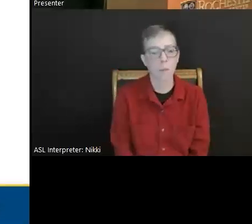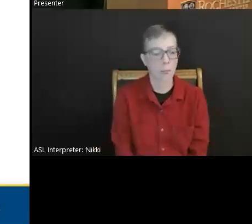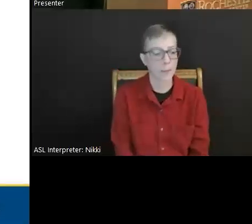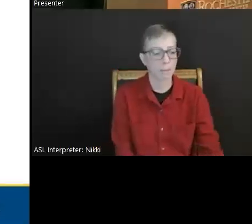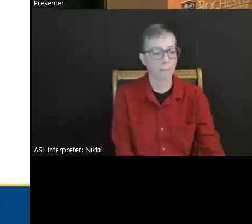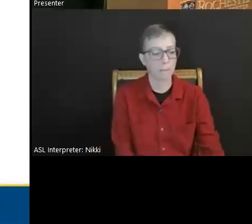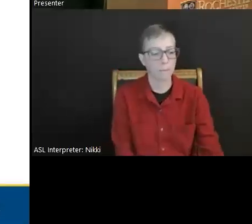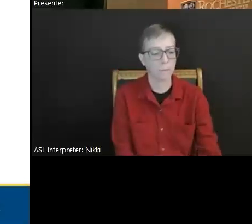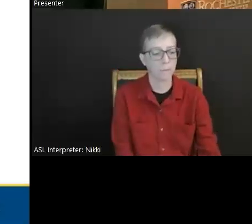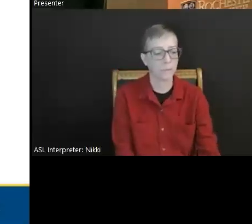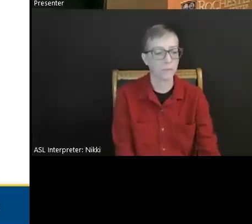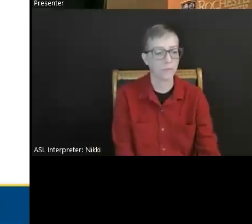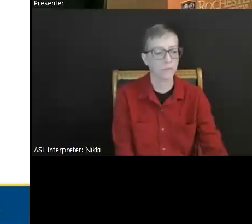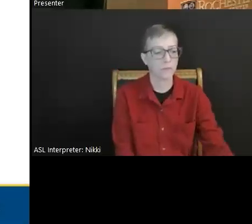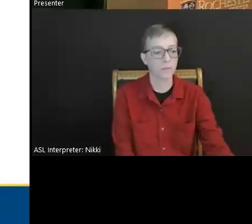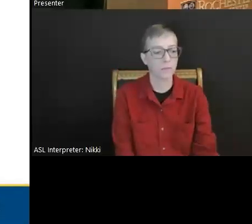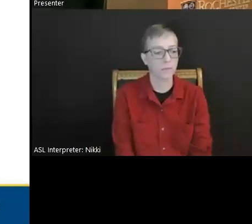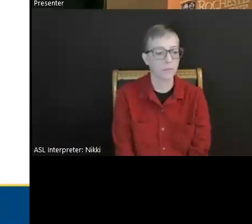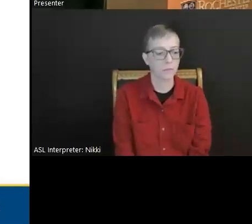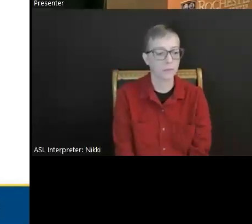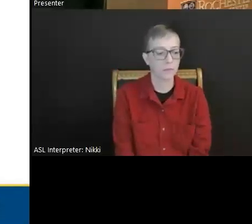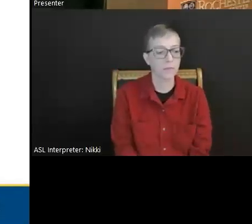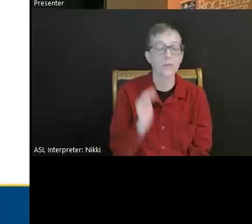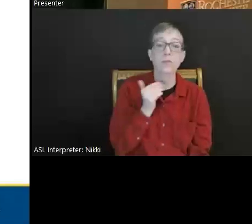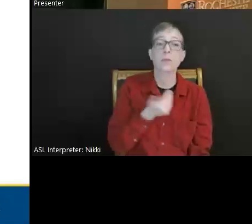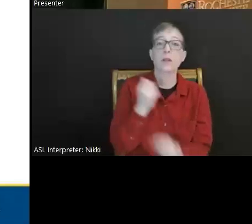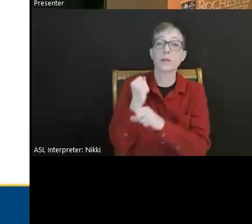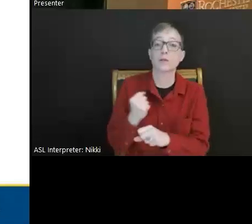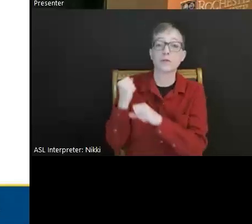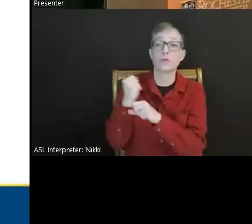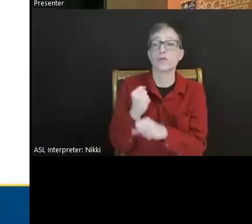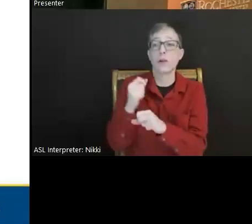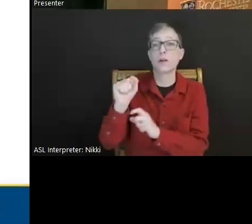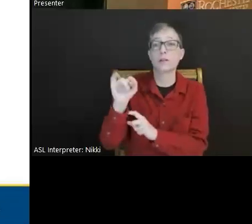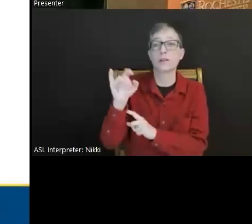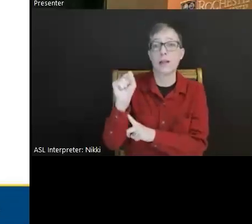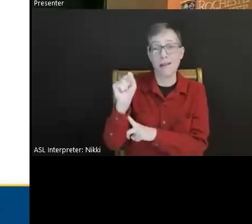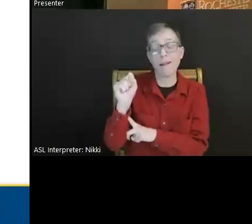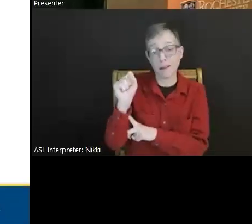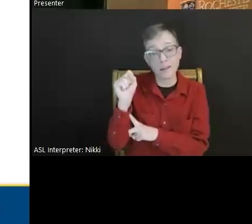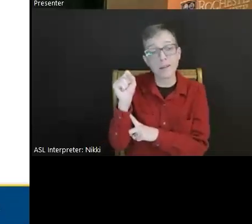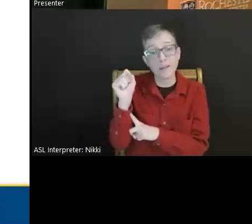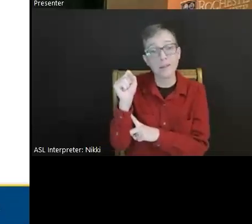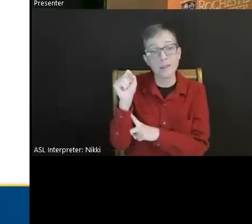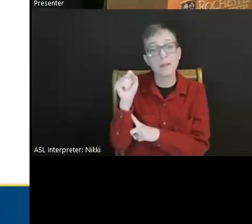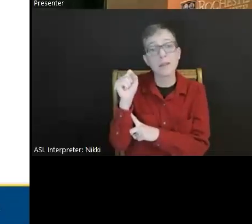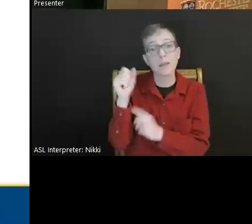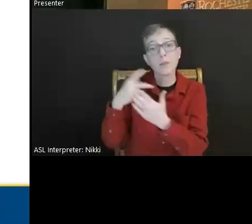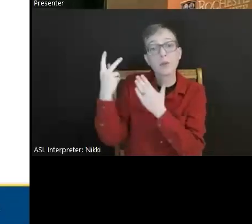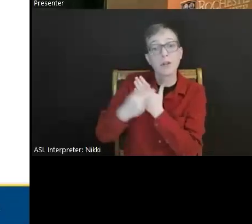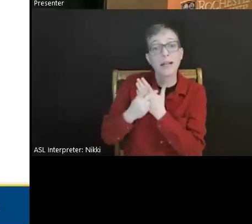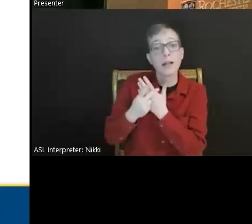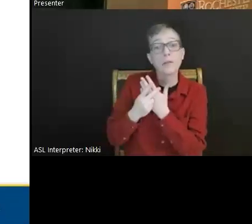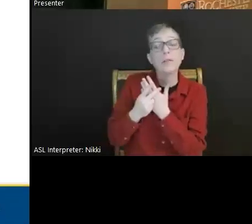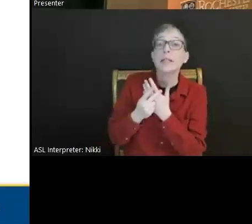So there's a sizable portion of our Strong Ties Clinic patients that have a need for services but are not able to fully access them due